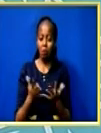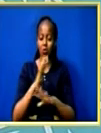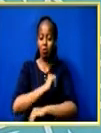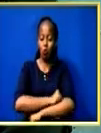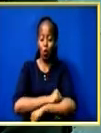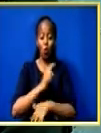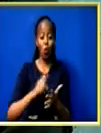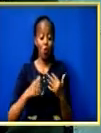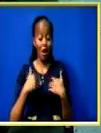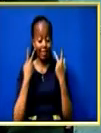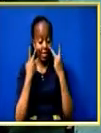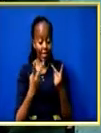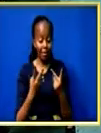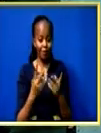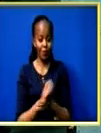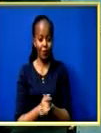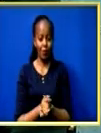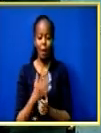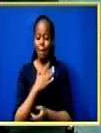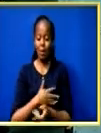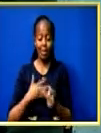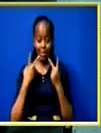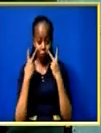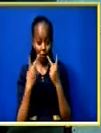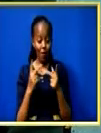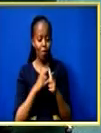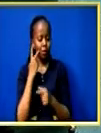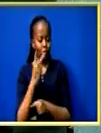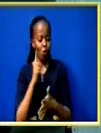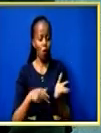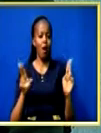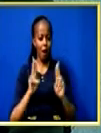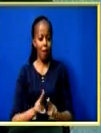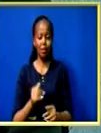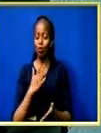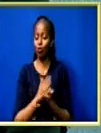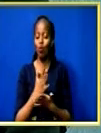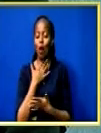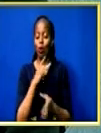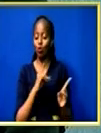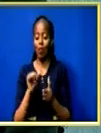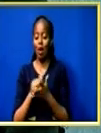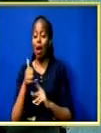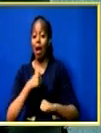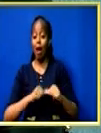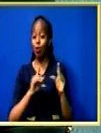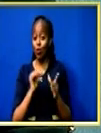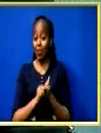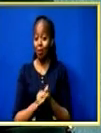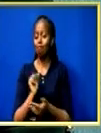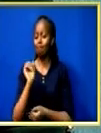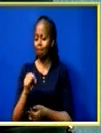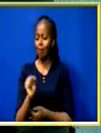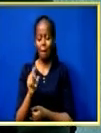you've observed. Okay. Just observe and see what happens. All right. I can't wait to observe Are you that going to do experiment. that? Of